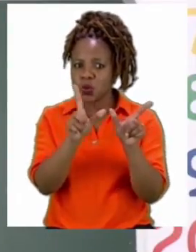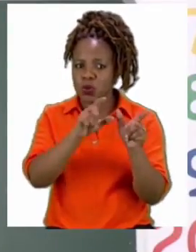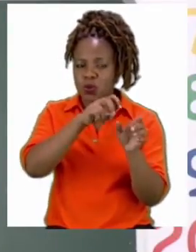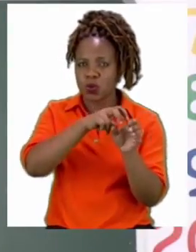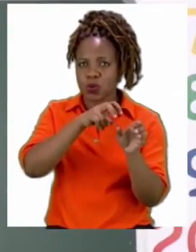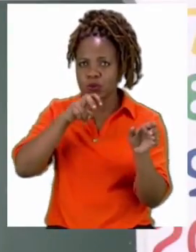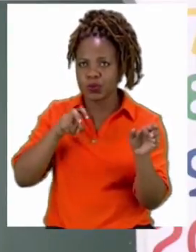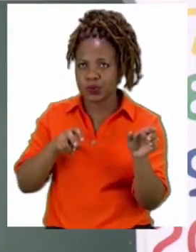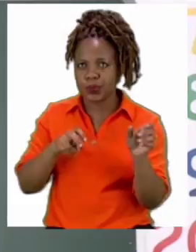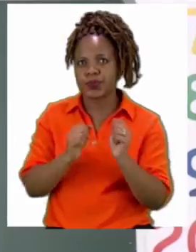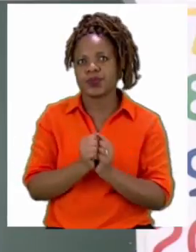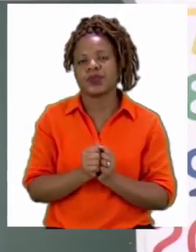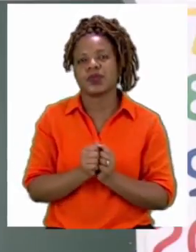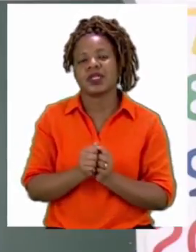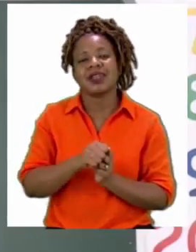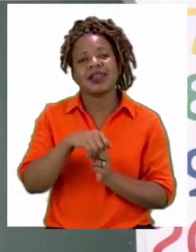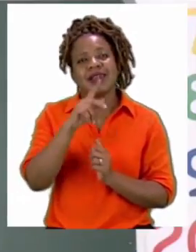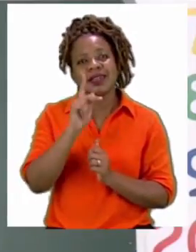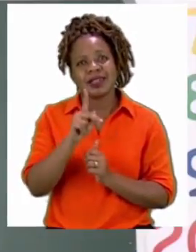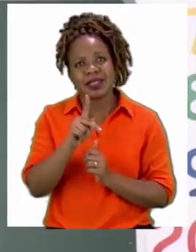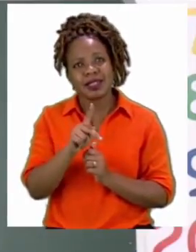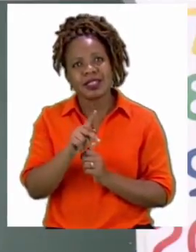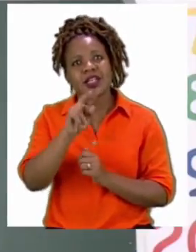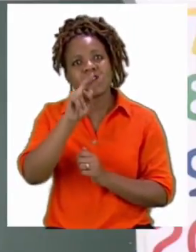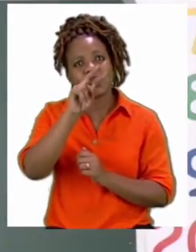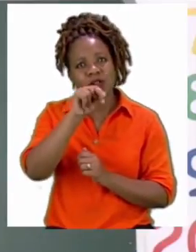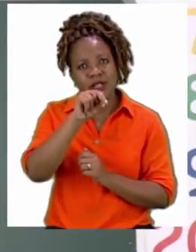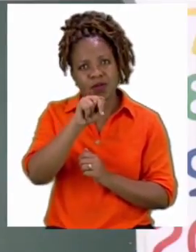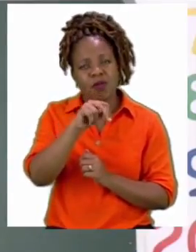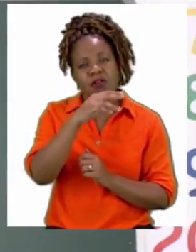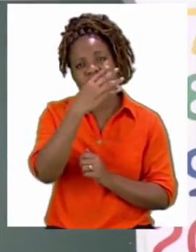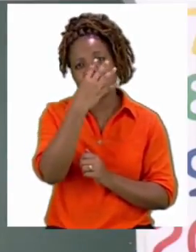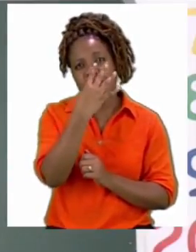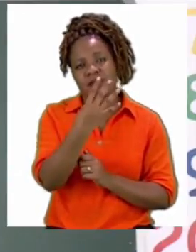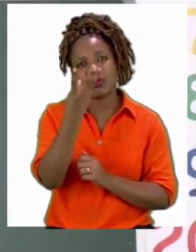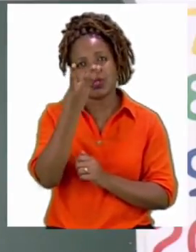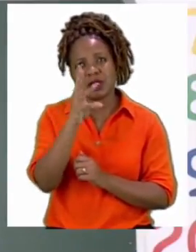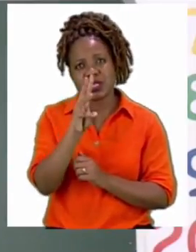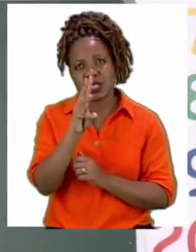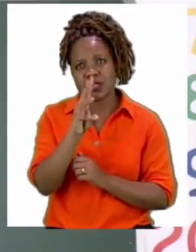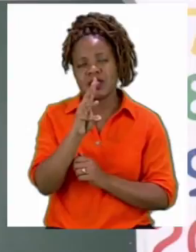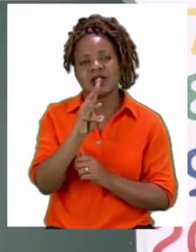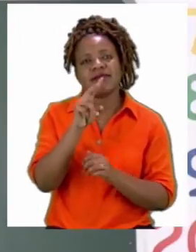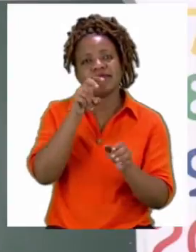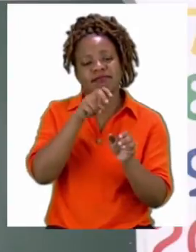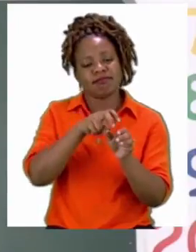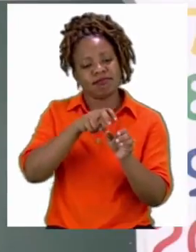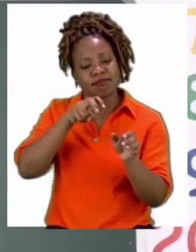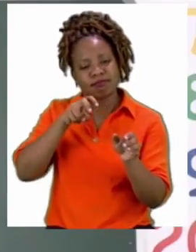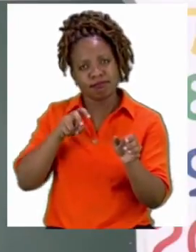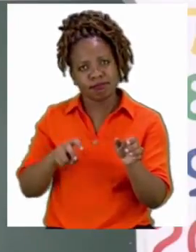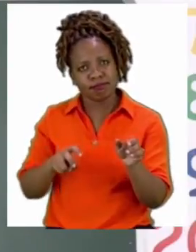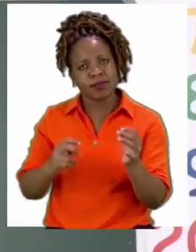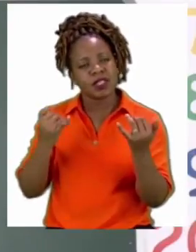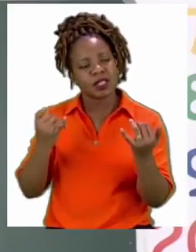46 of them got off in Ondangwa. But now we need to find out how many of